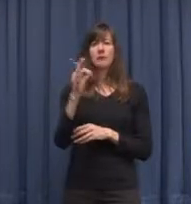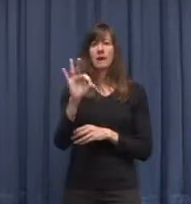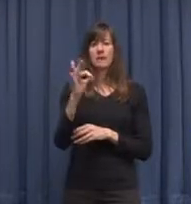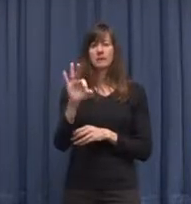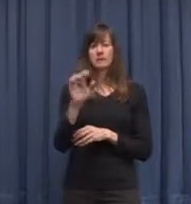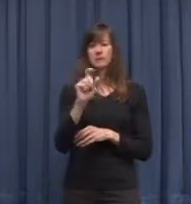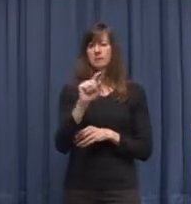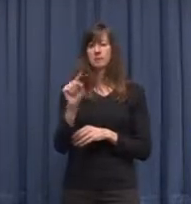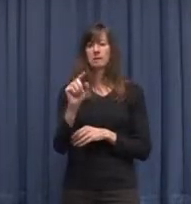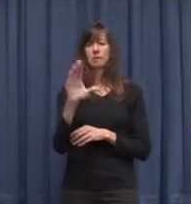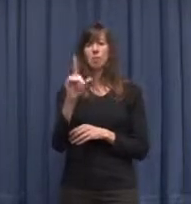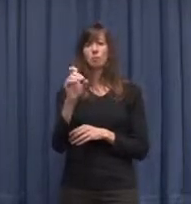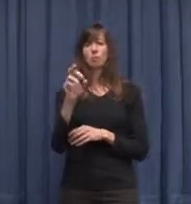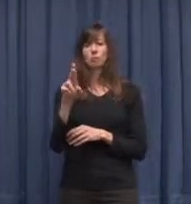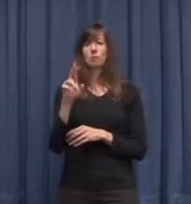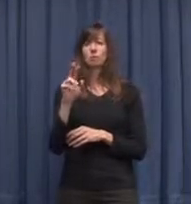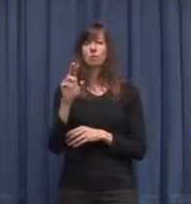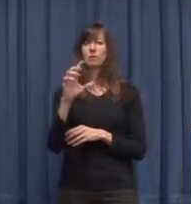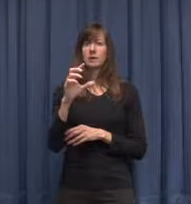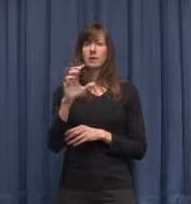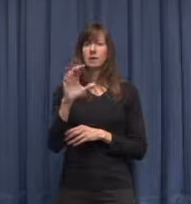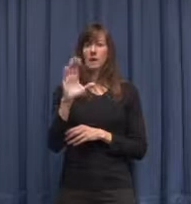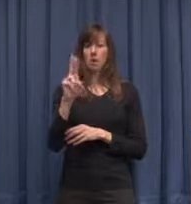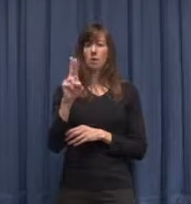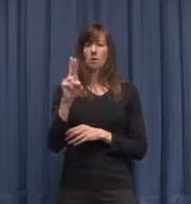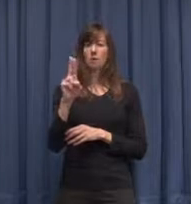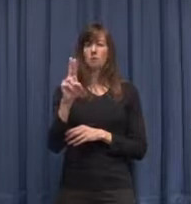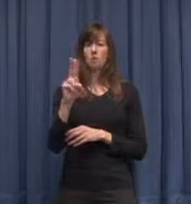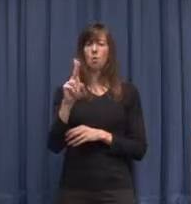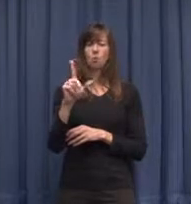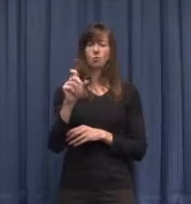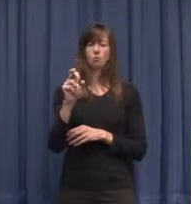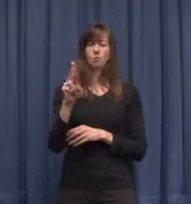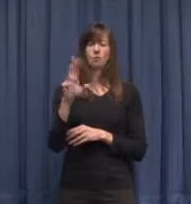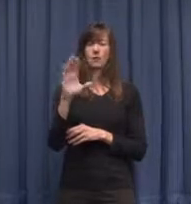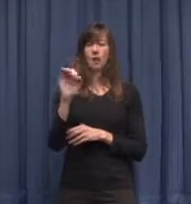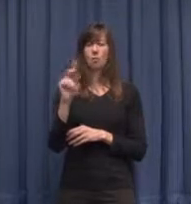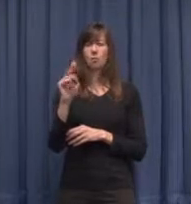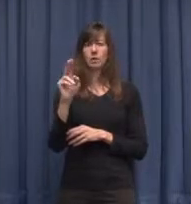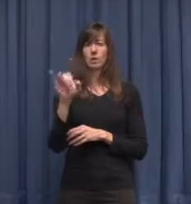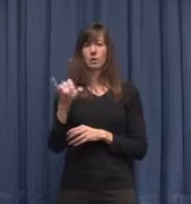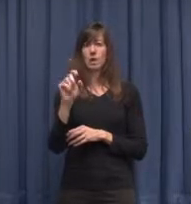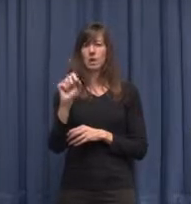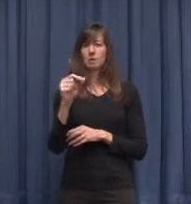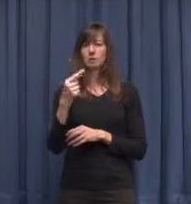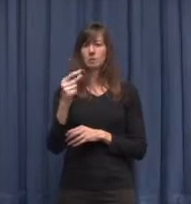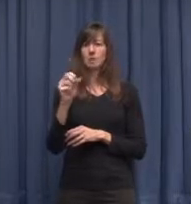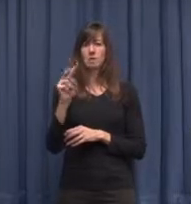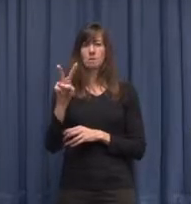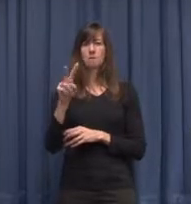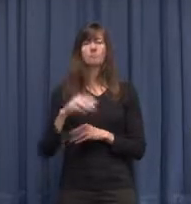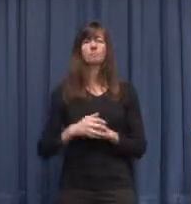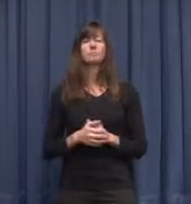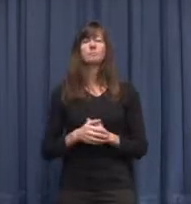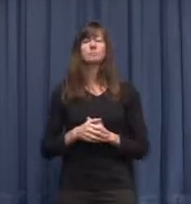covid19.ulstercountiny.gov, where you can just Google it and you'll find it there. The other thing, though, there's been a little bit of